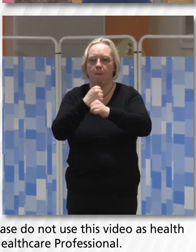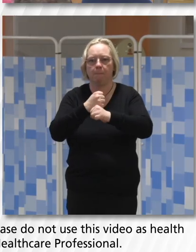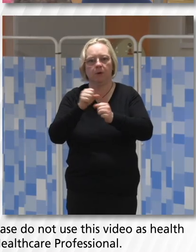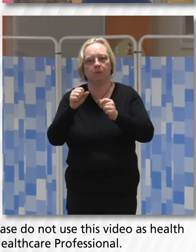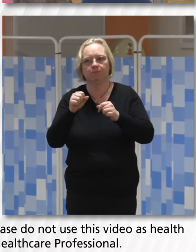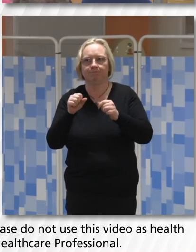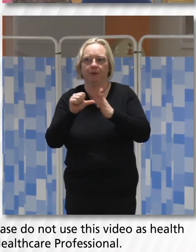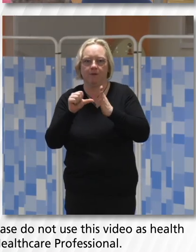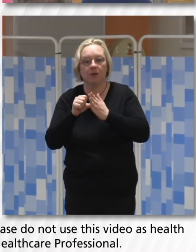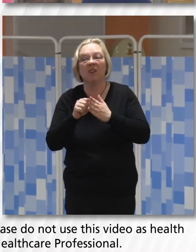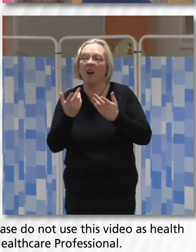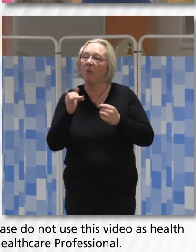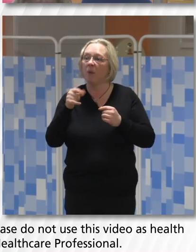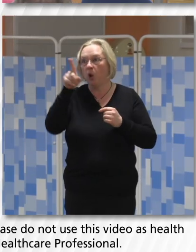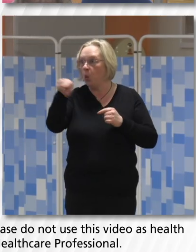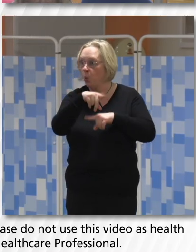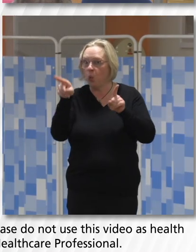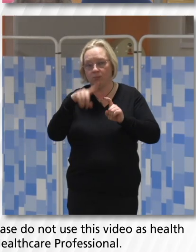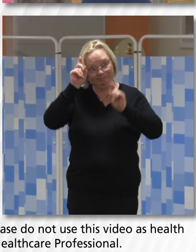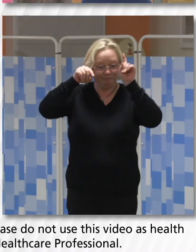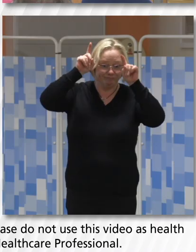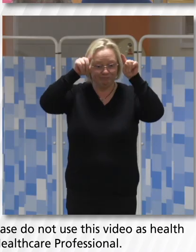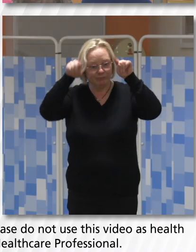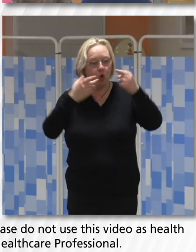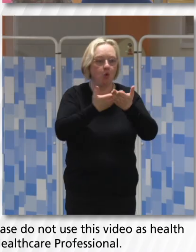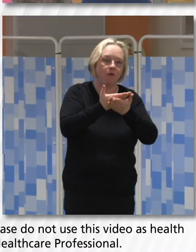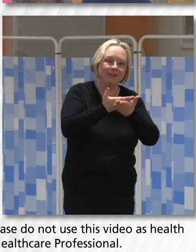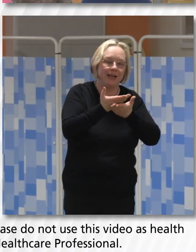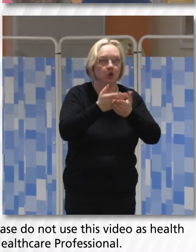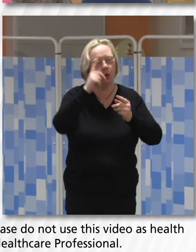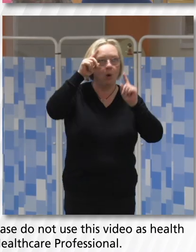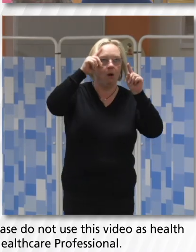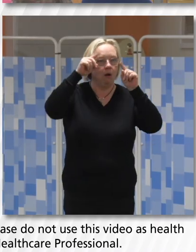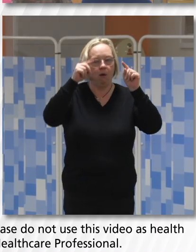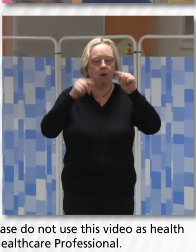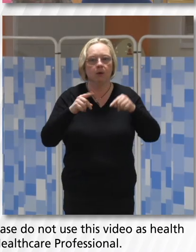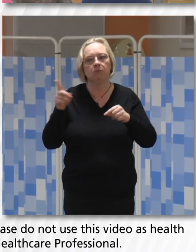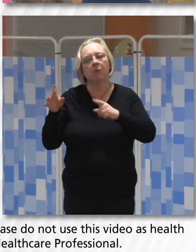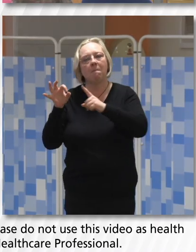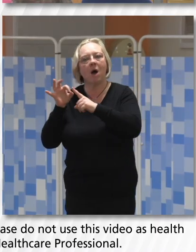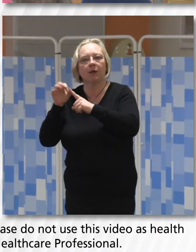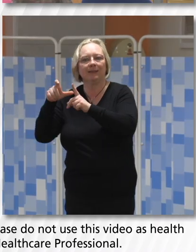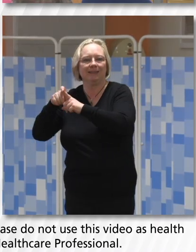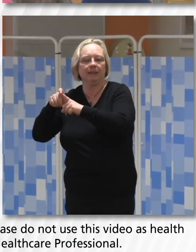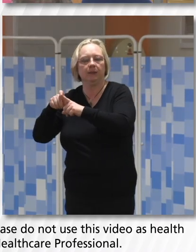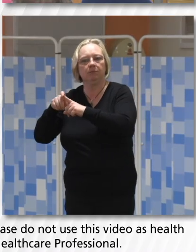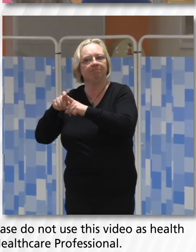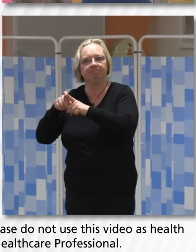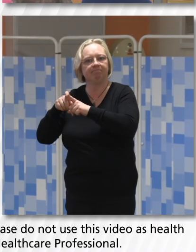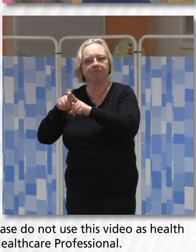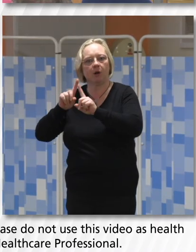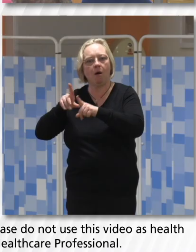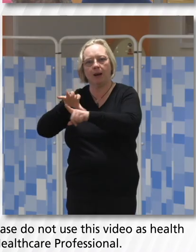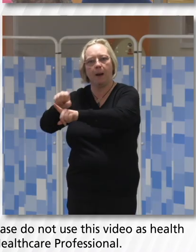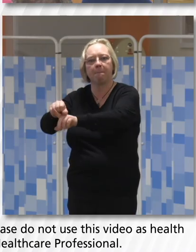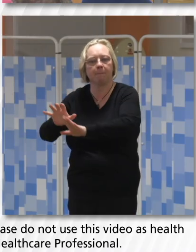of random thoughts about things and you're having a conversation with them and you're struggling to keep up, somebody with Parkinson's might struggle to keep up a little bit